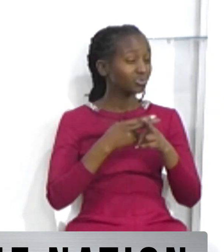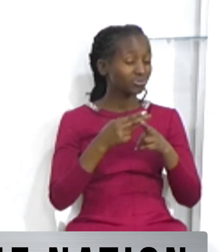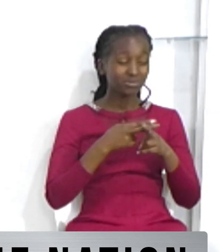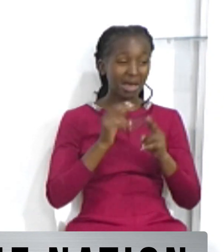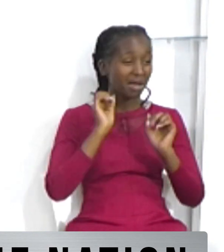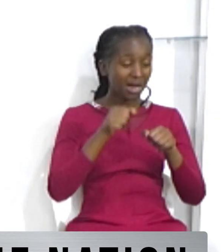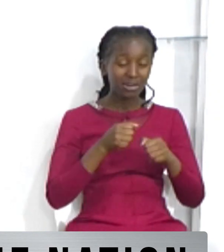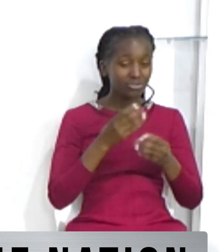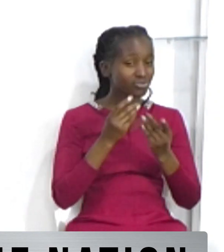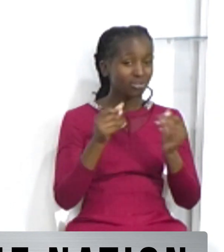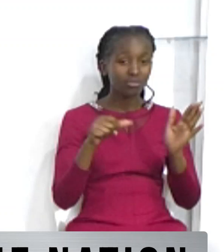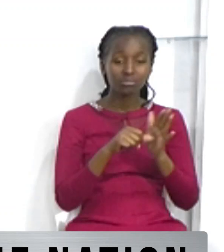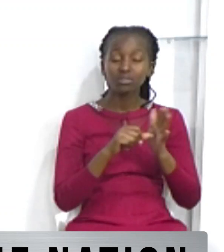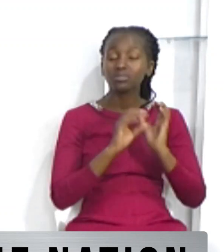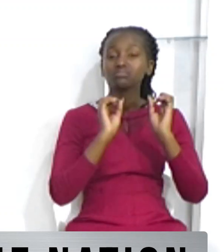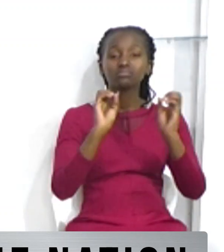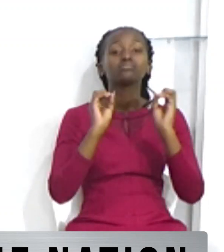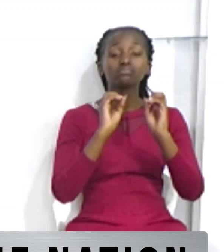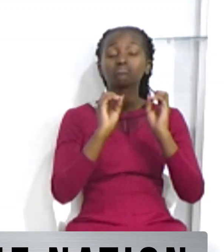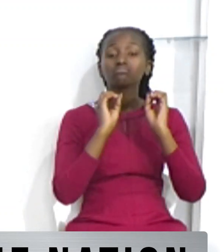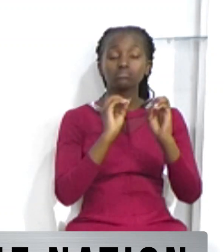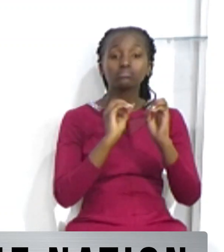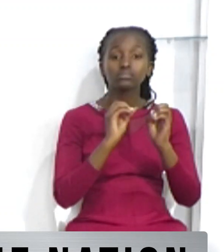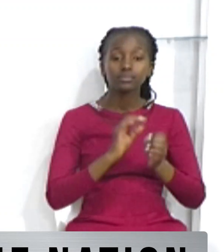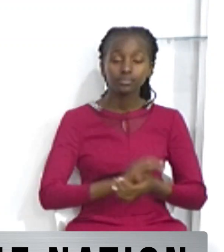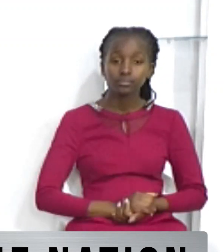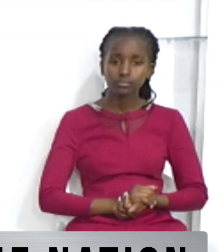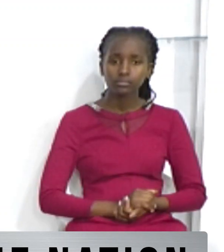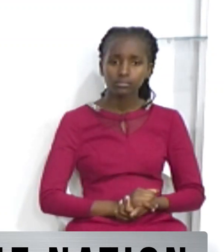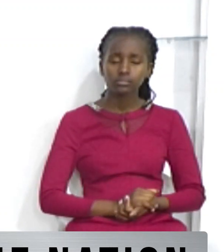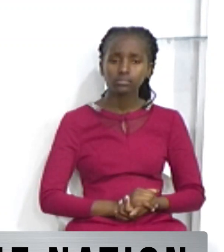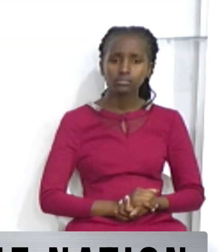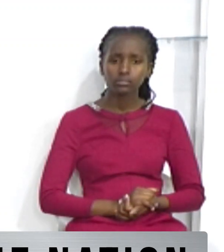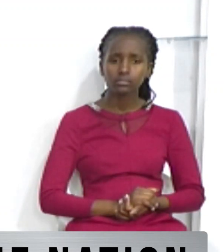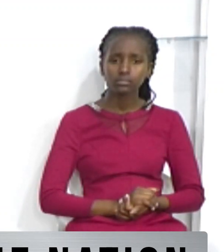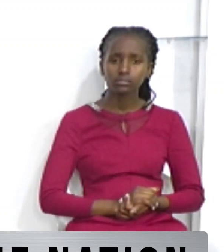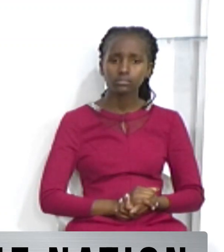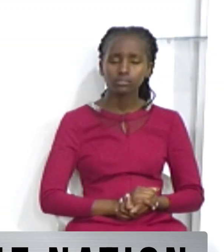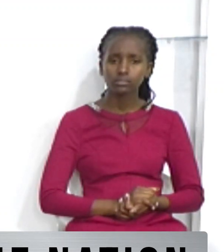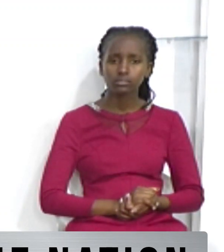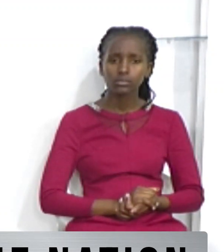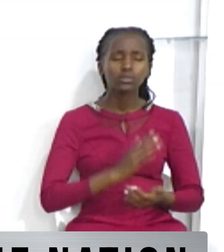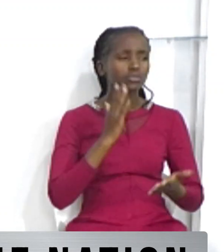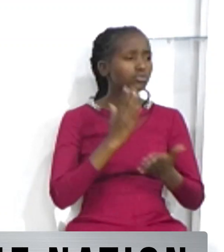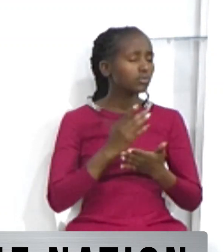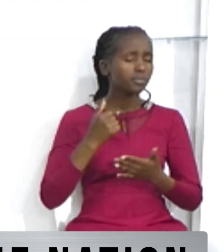of the woods. Did I hear the controller of budget talking about wastage? Yes,